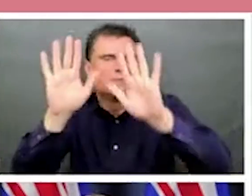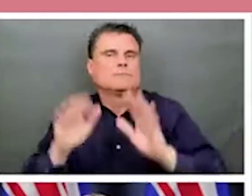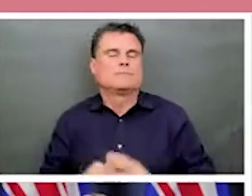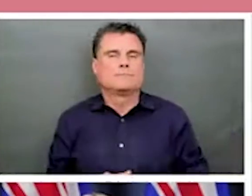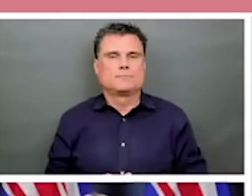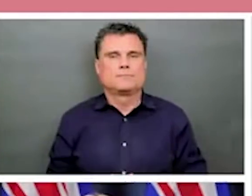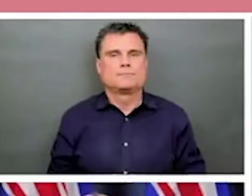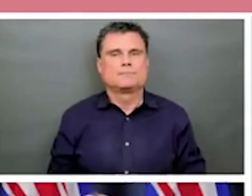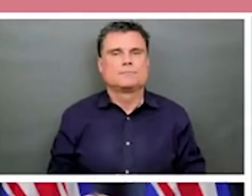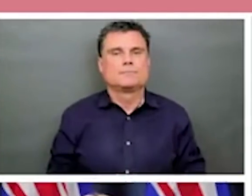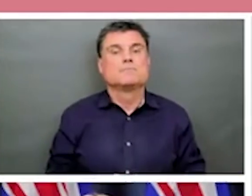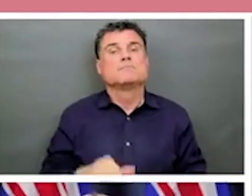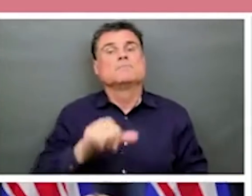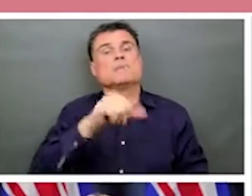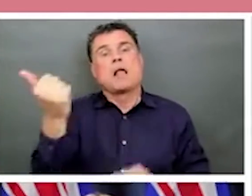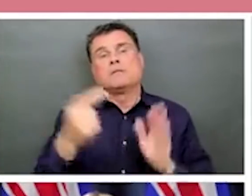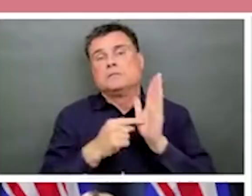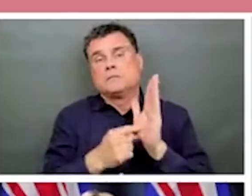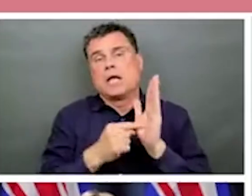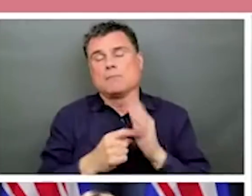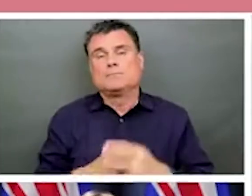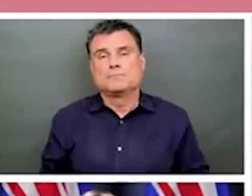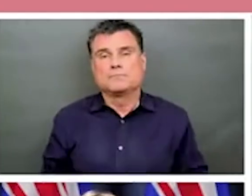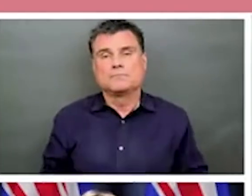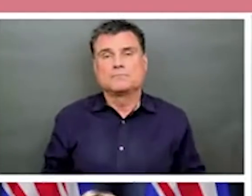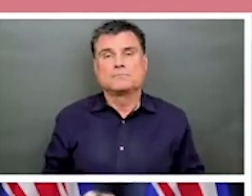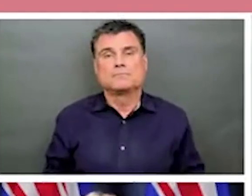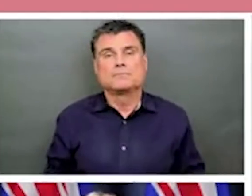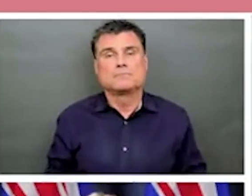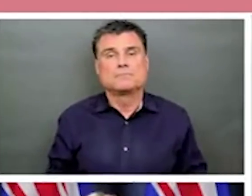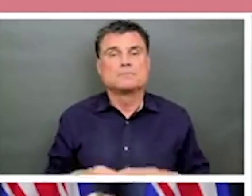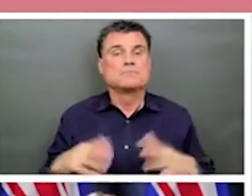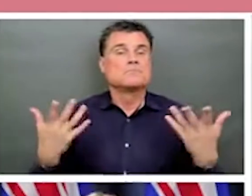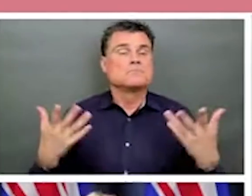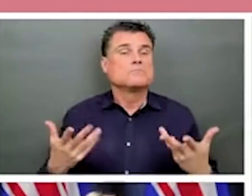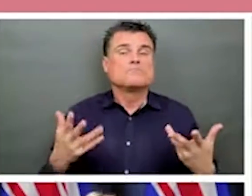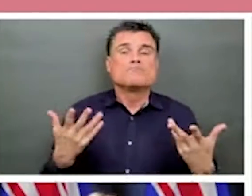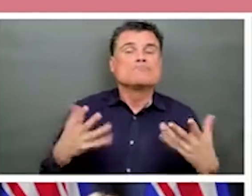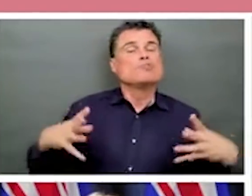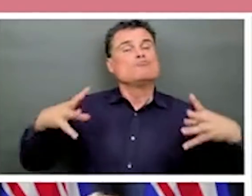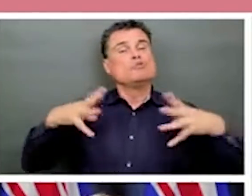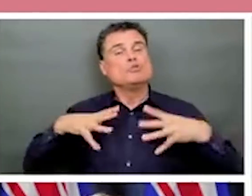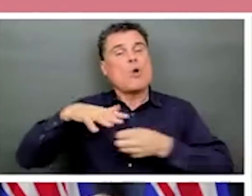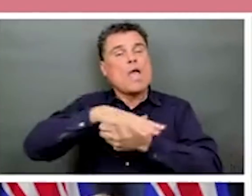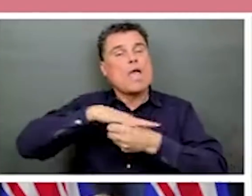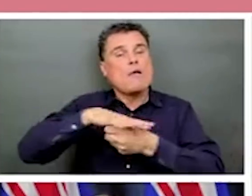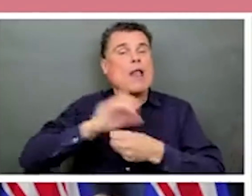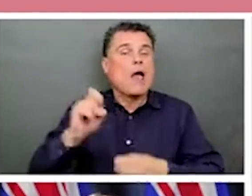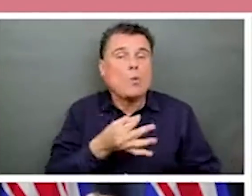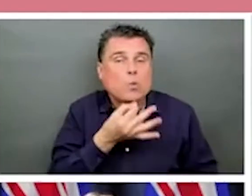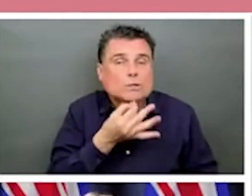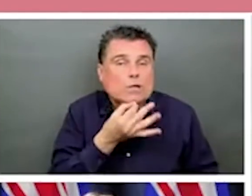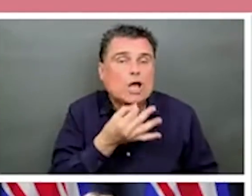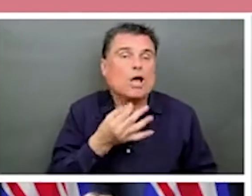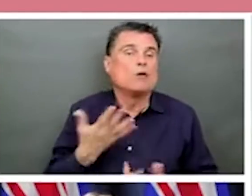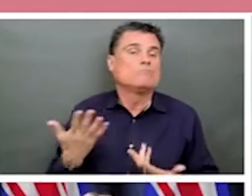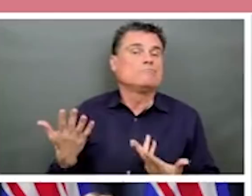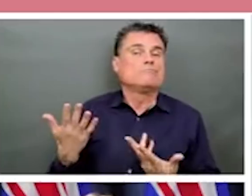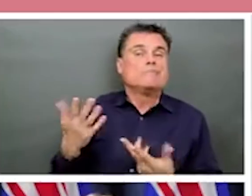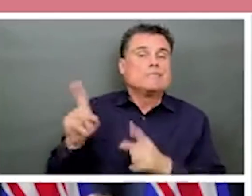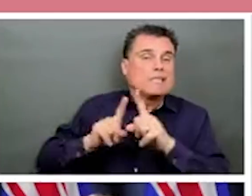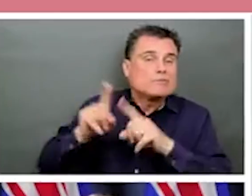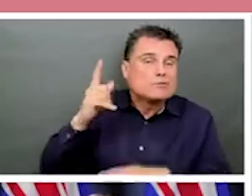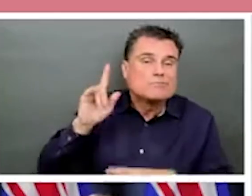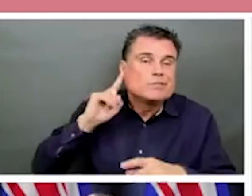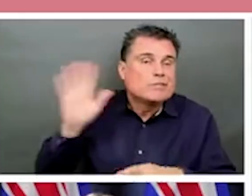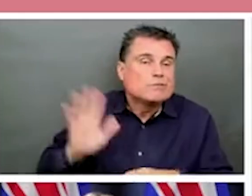as I mentioned, in resort community where isolation and quarantine is very challenging, and where young people are